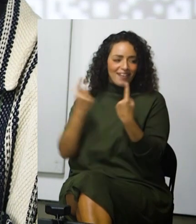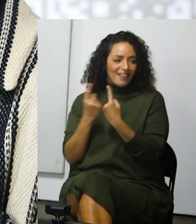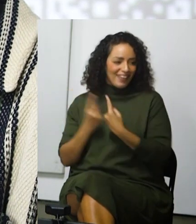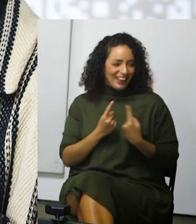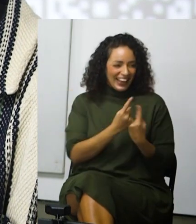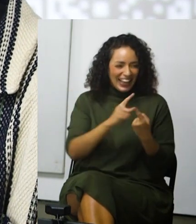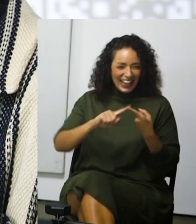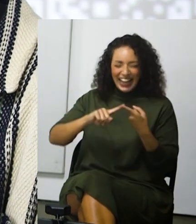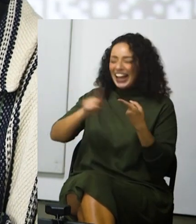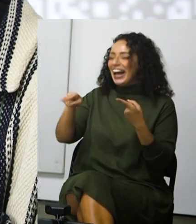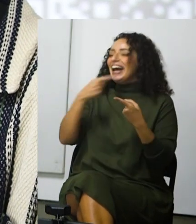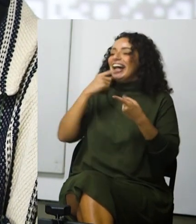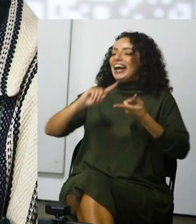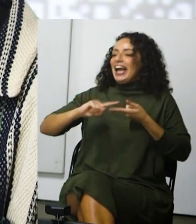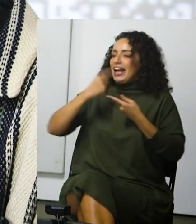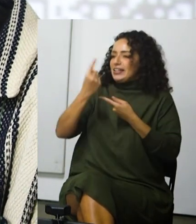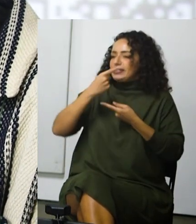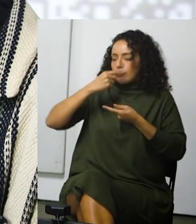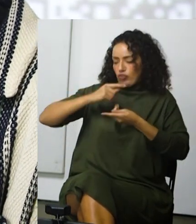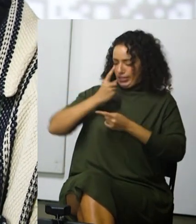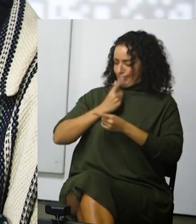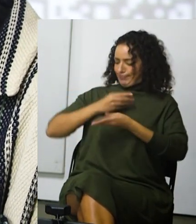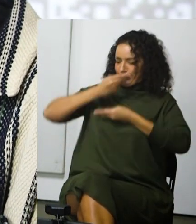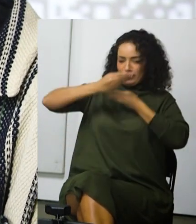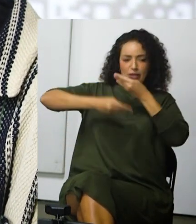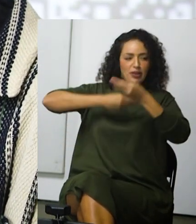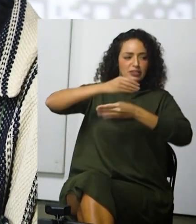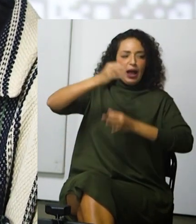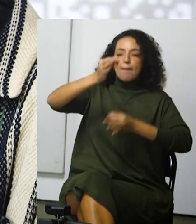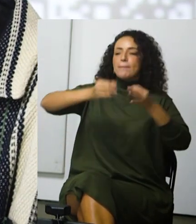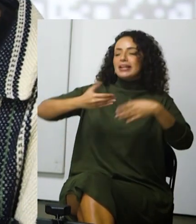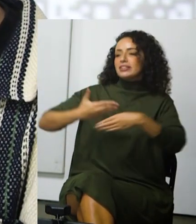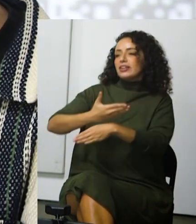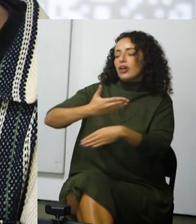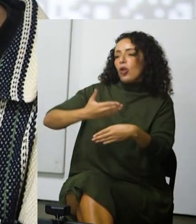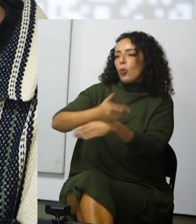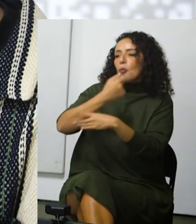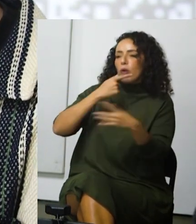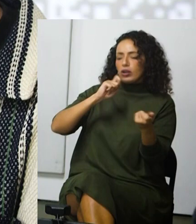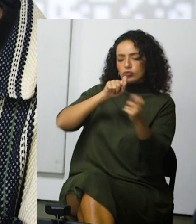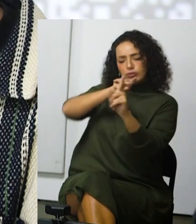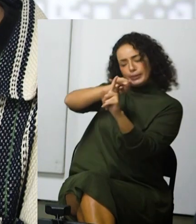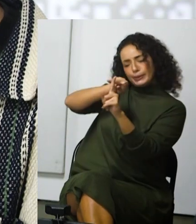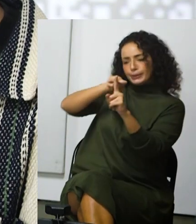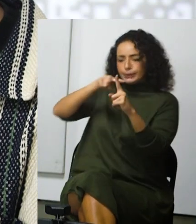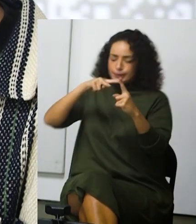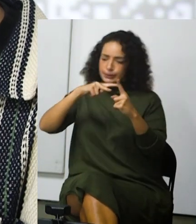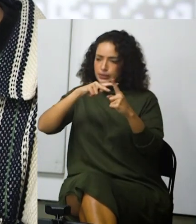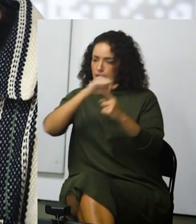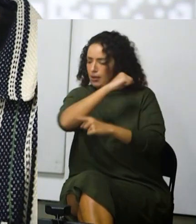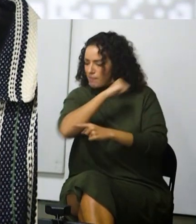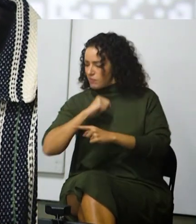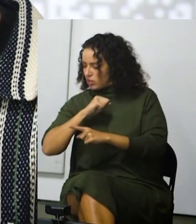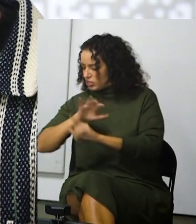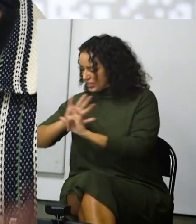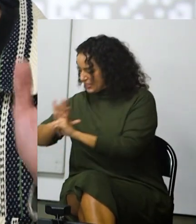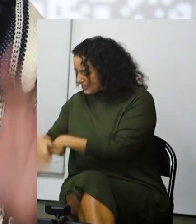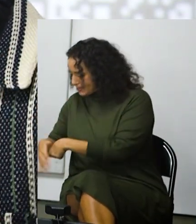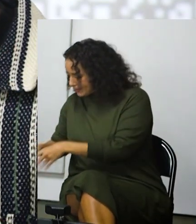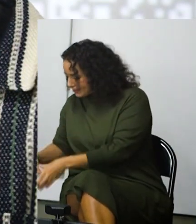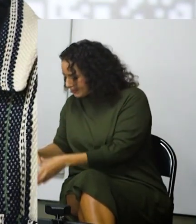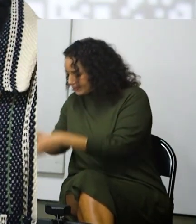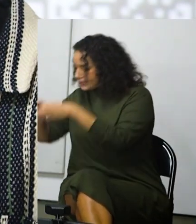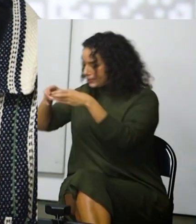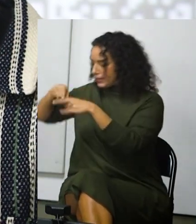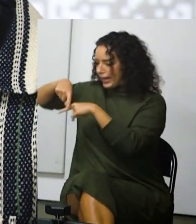cultural identity, making autobiographical/political work to shift perceptions and uplift marginalized and intersectional identities. So